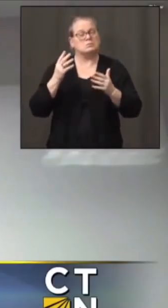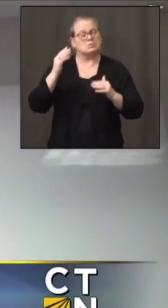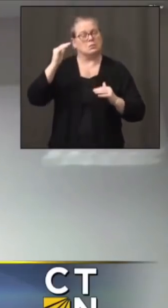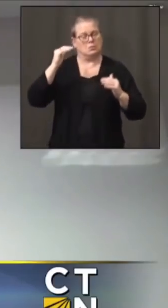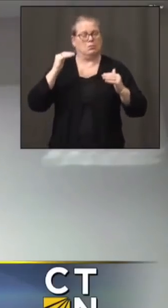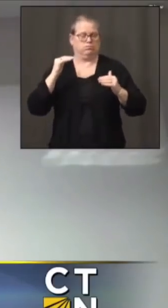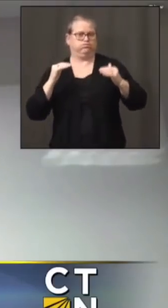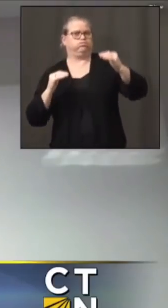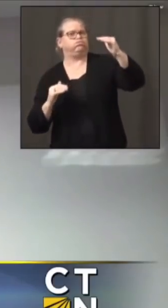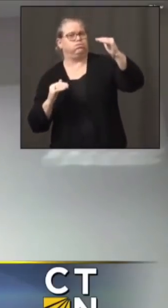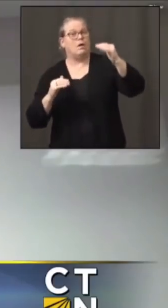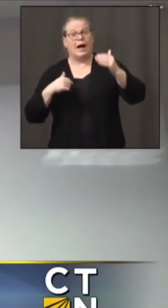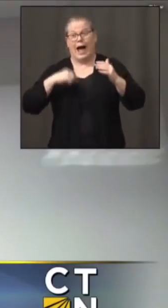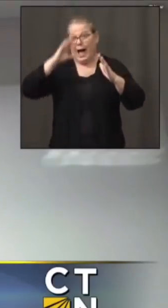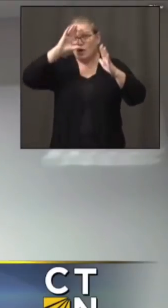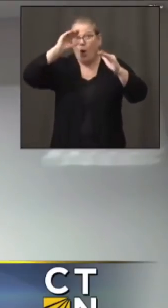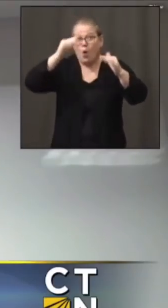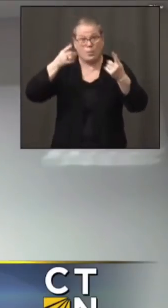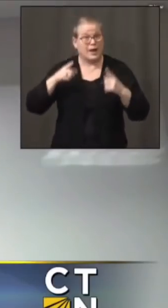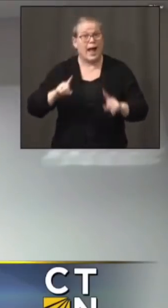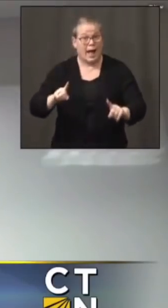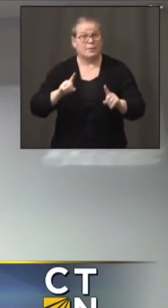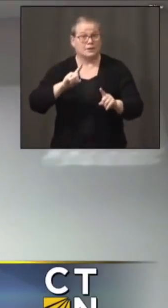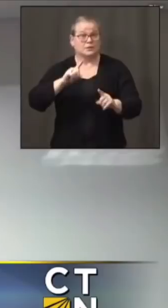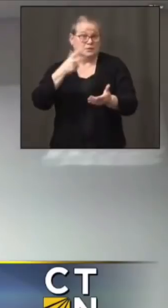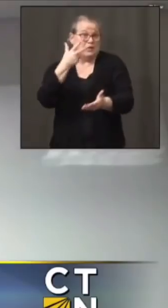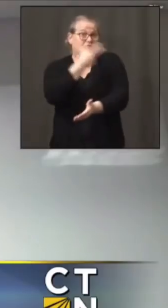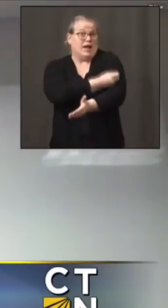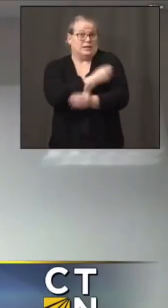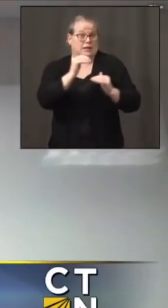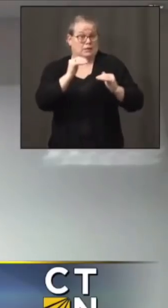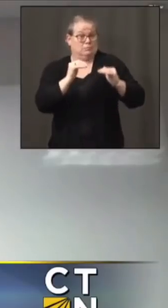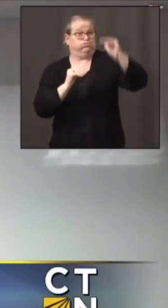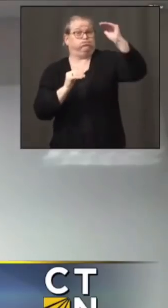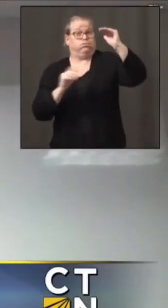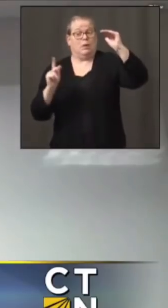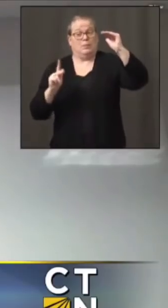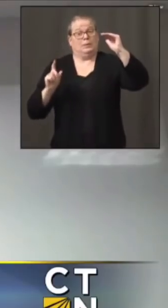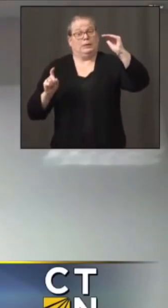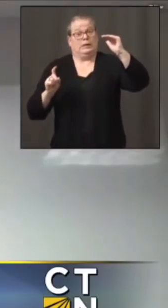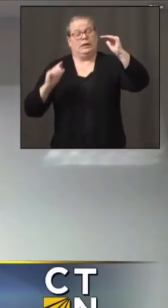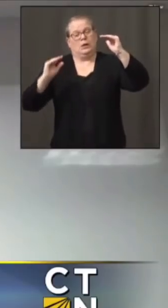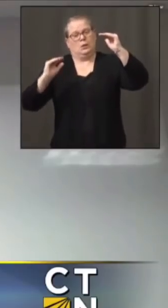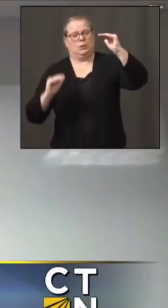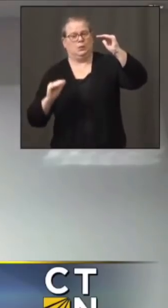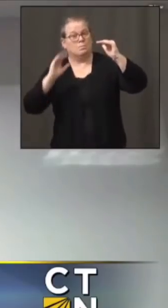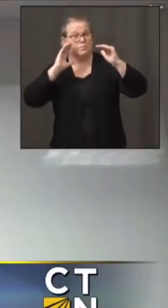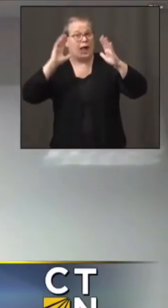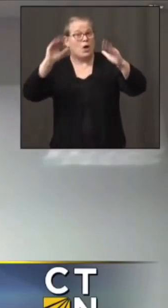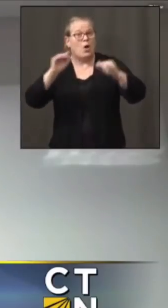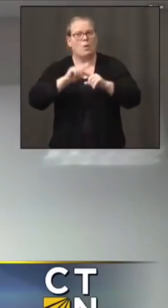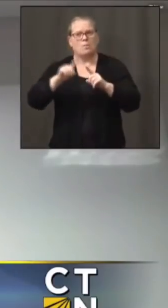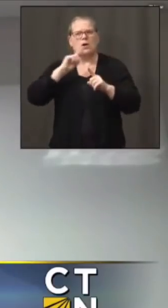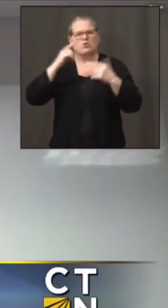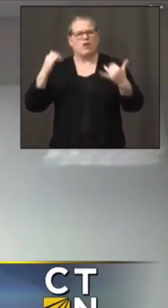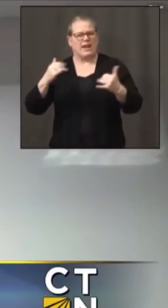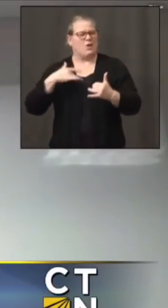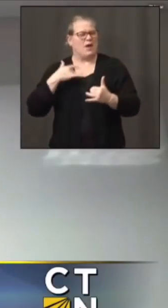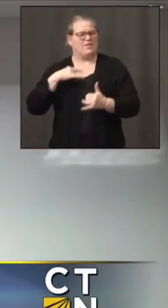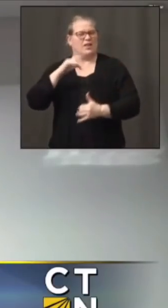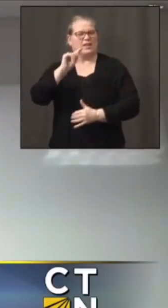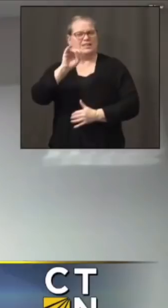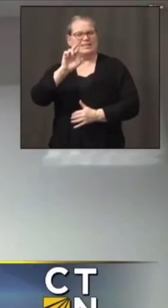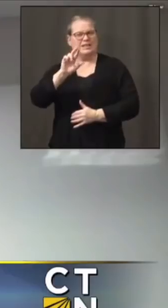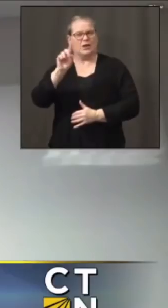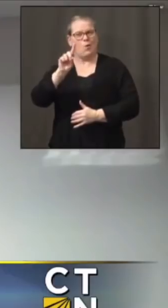more vaccine than we actually need. But at this point in time, the ones that we have is allocated in the appropriate group. I think Tier 1A, working